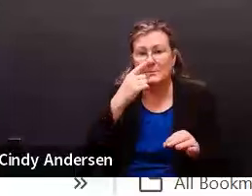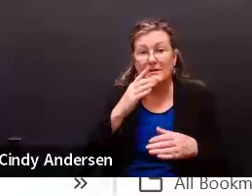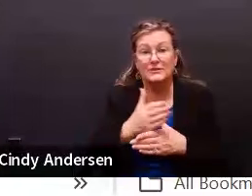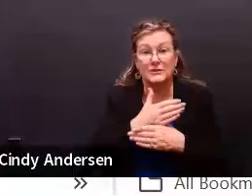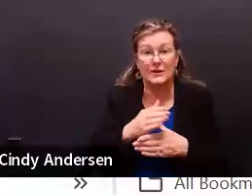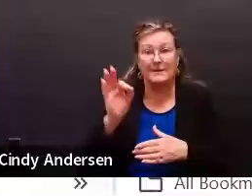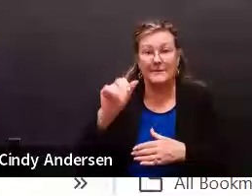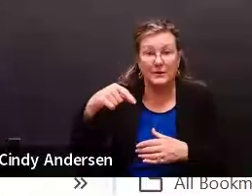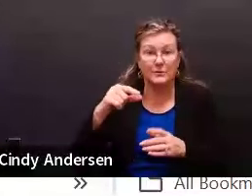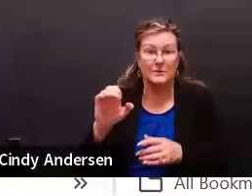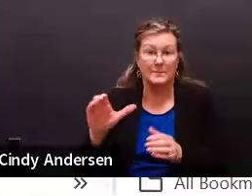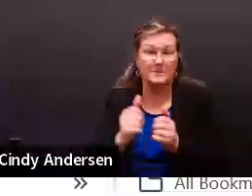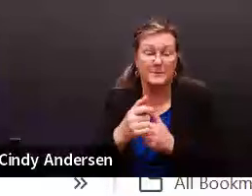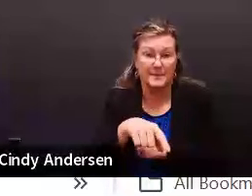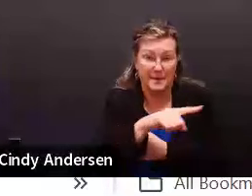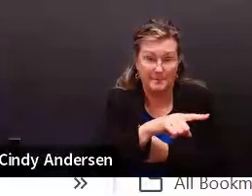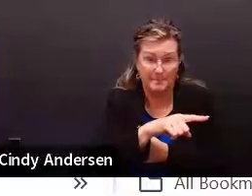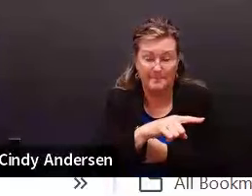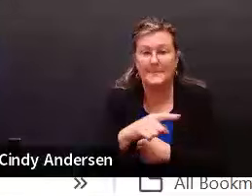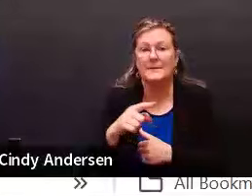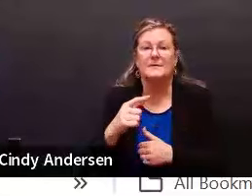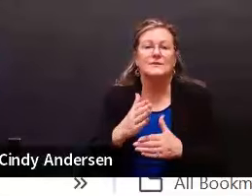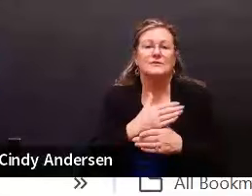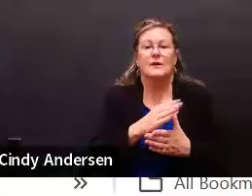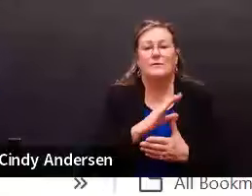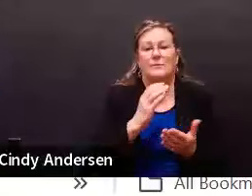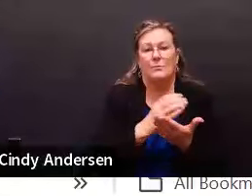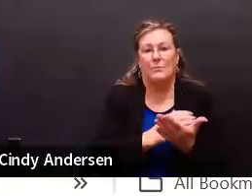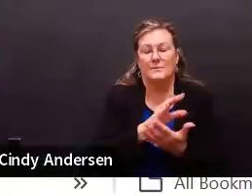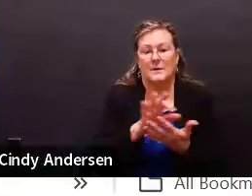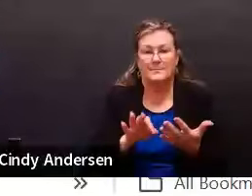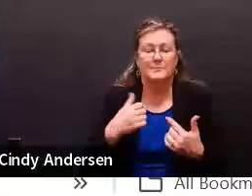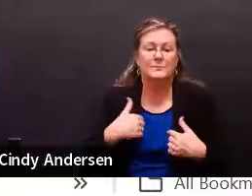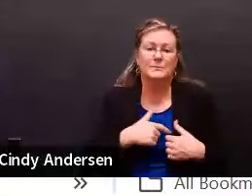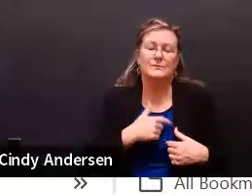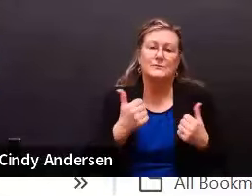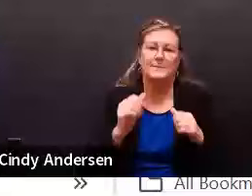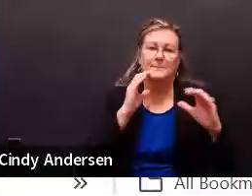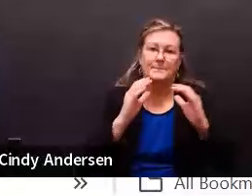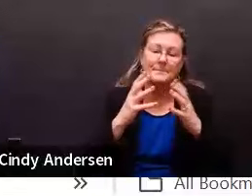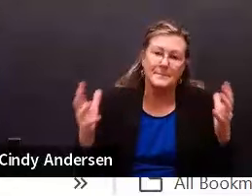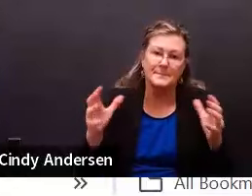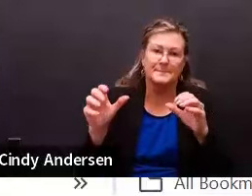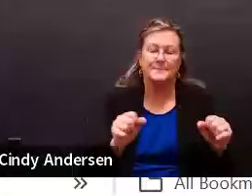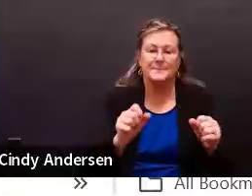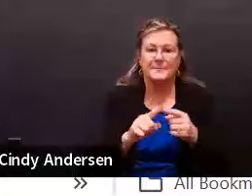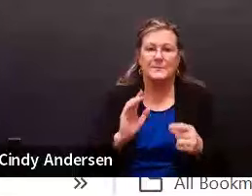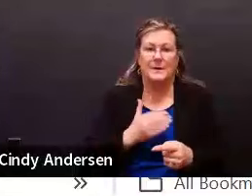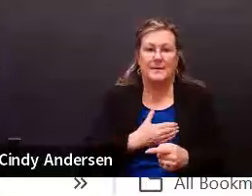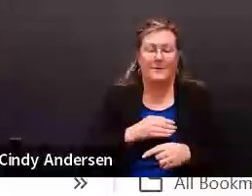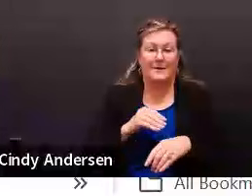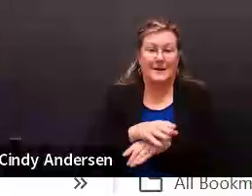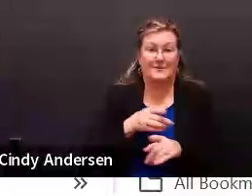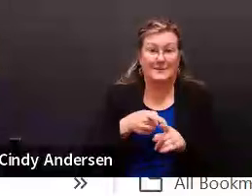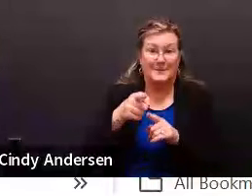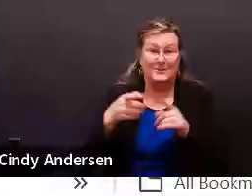FAQ documents, a good place to start, or share the course options. Because you know, we try to communicate as much as we can to our counseling